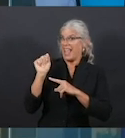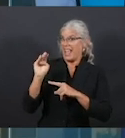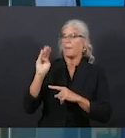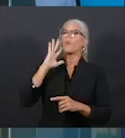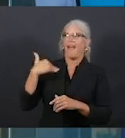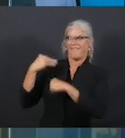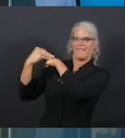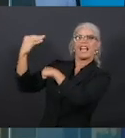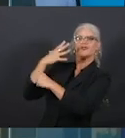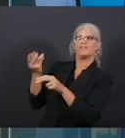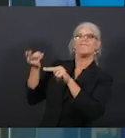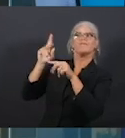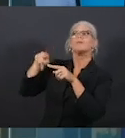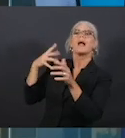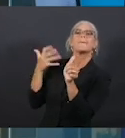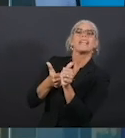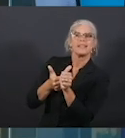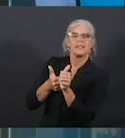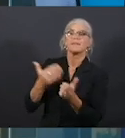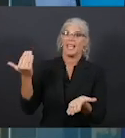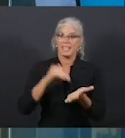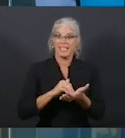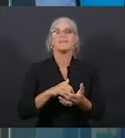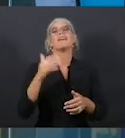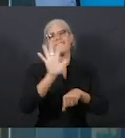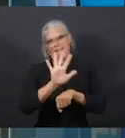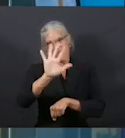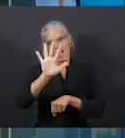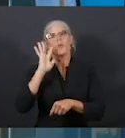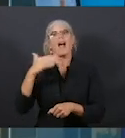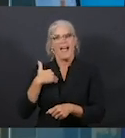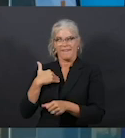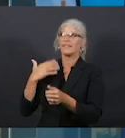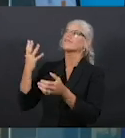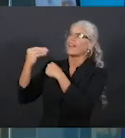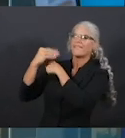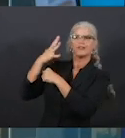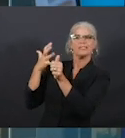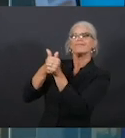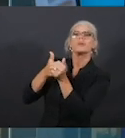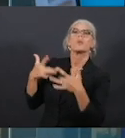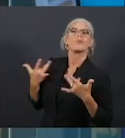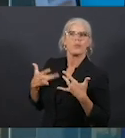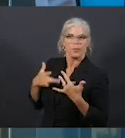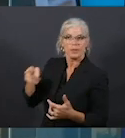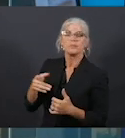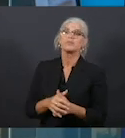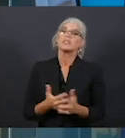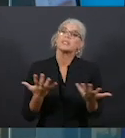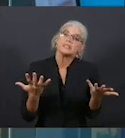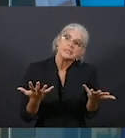track, updated cone, do it again at 5 on their 5 o'clock advisory, and it's possible it could shift a little bit